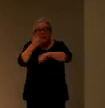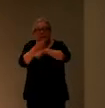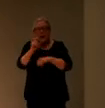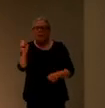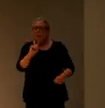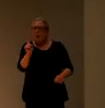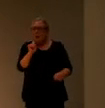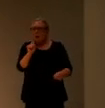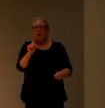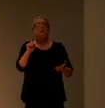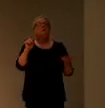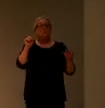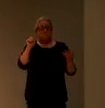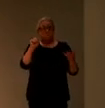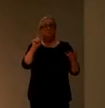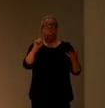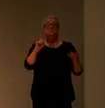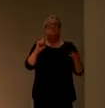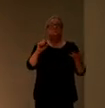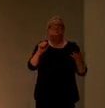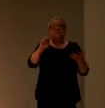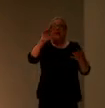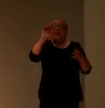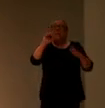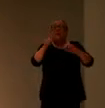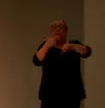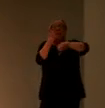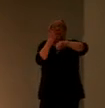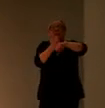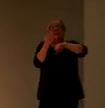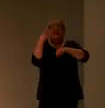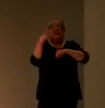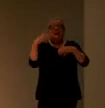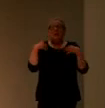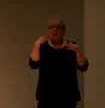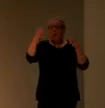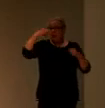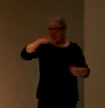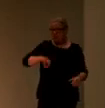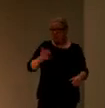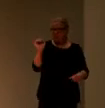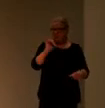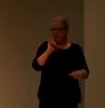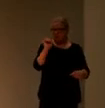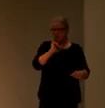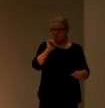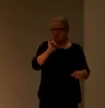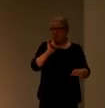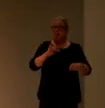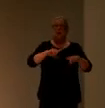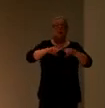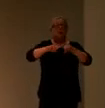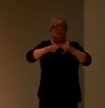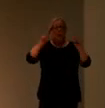be leveraged to achieve health benefits and good. But we have to acknowledge that these decisions are